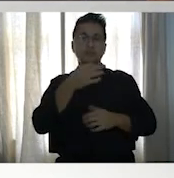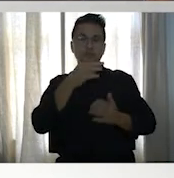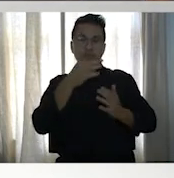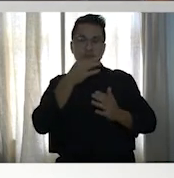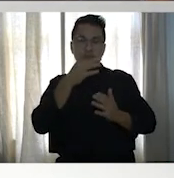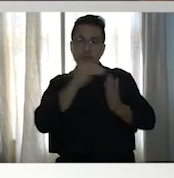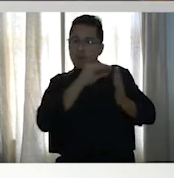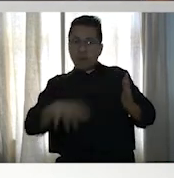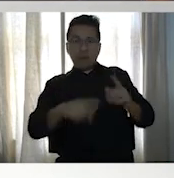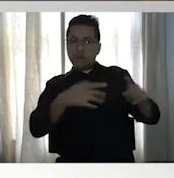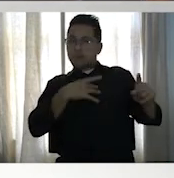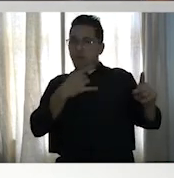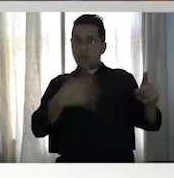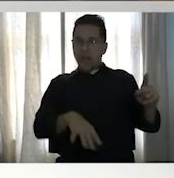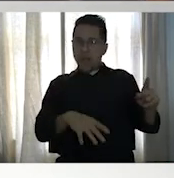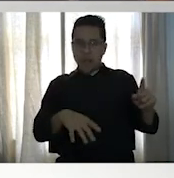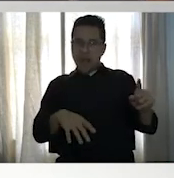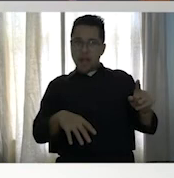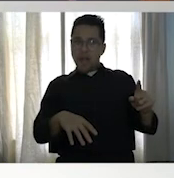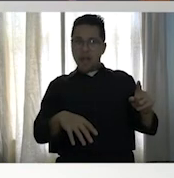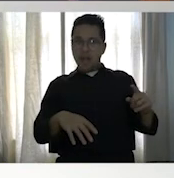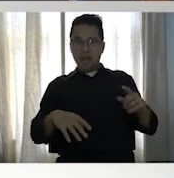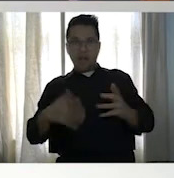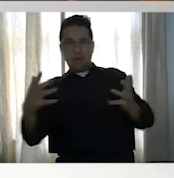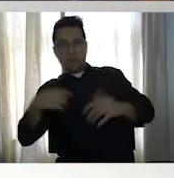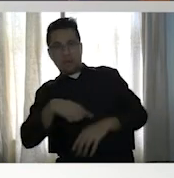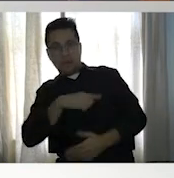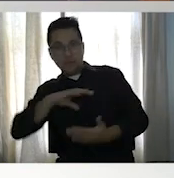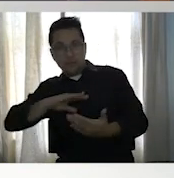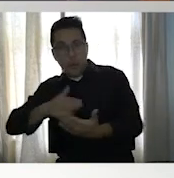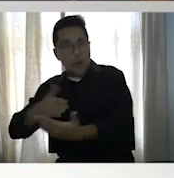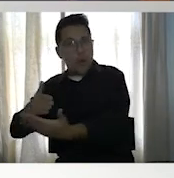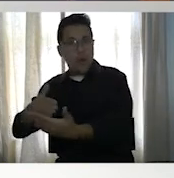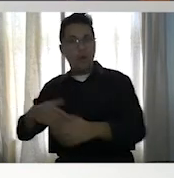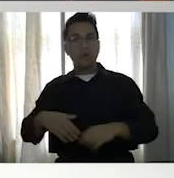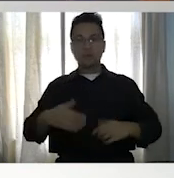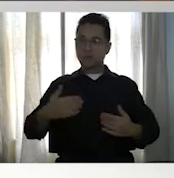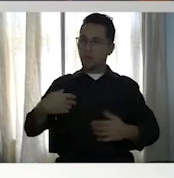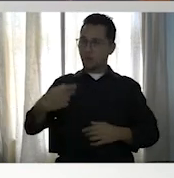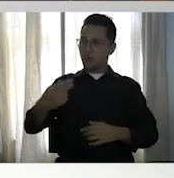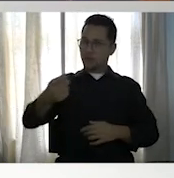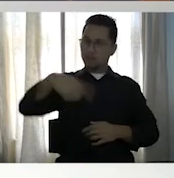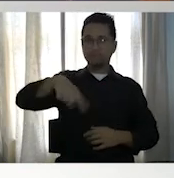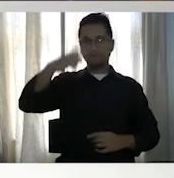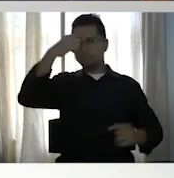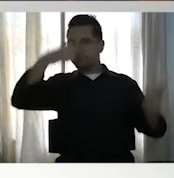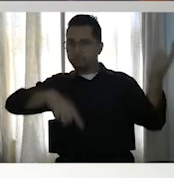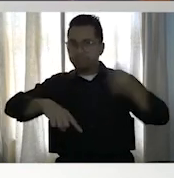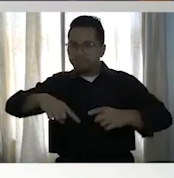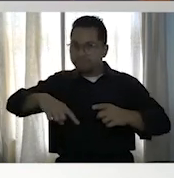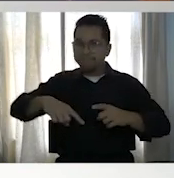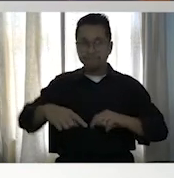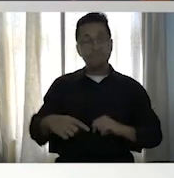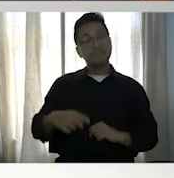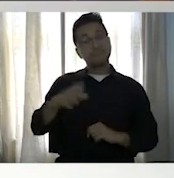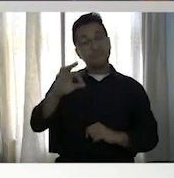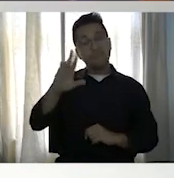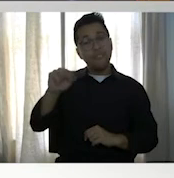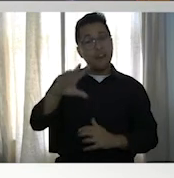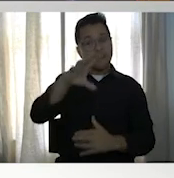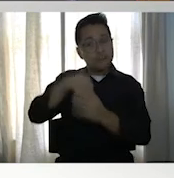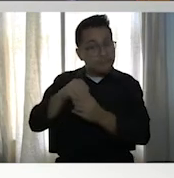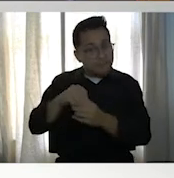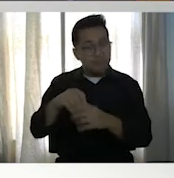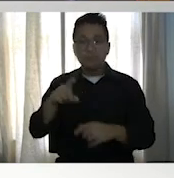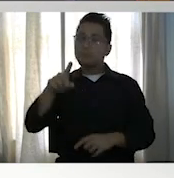like, all of the students don't like what we've made. We have an agreement that it's fun to participate, but you